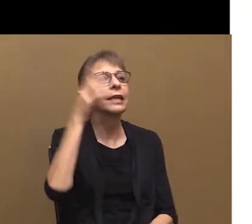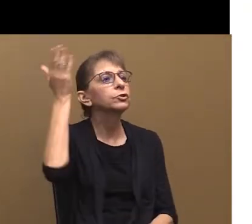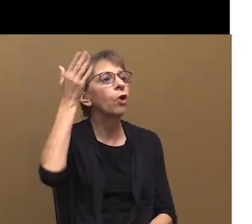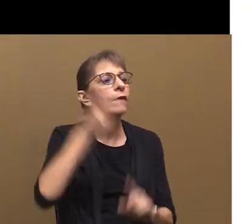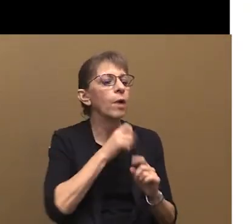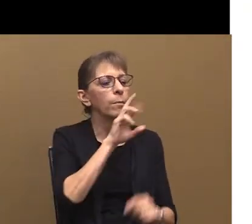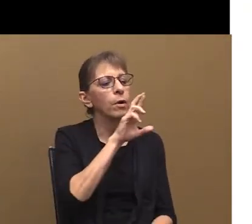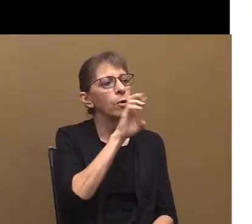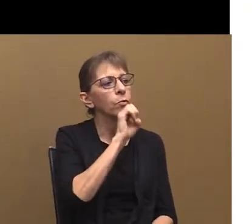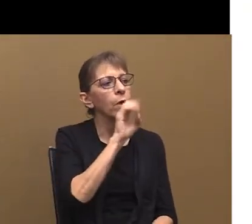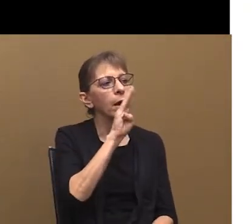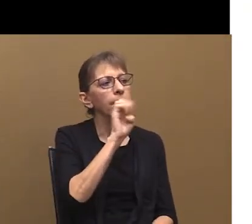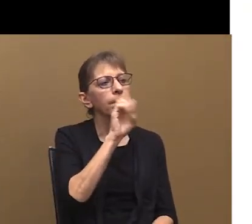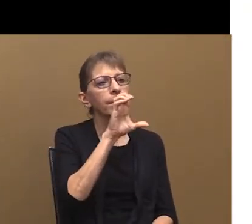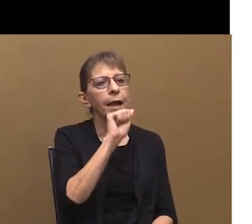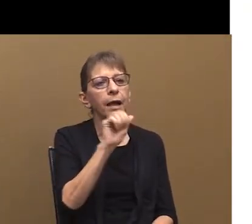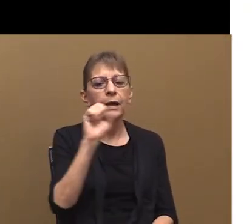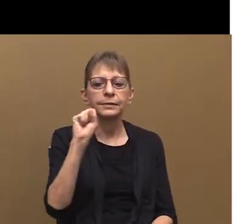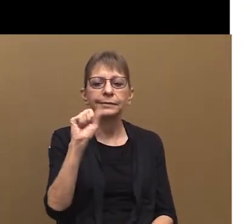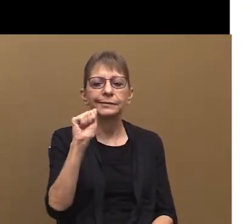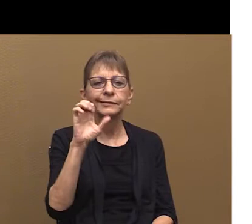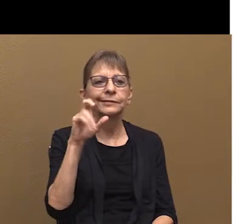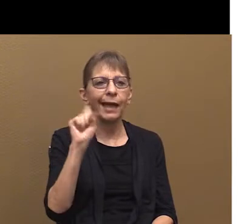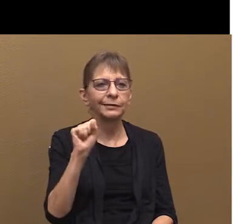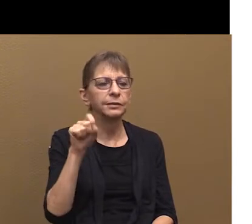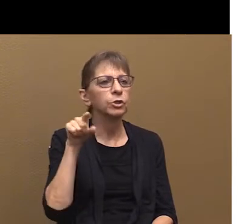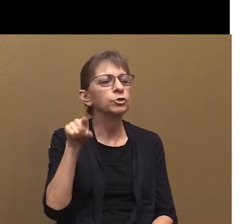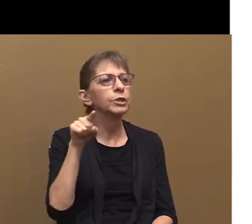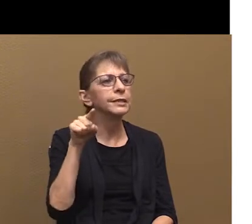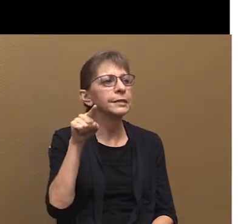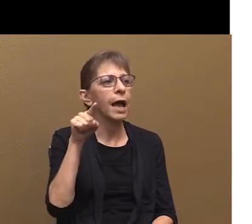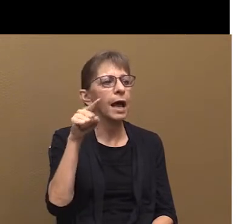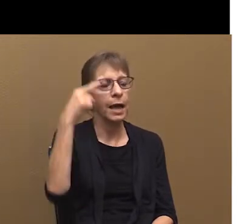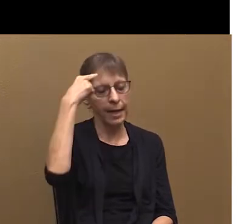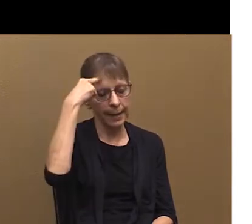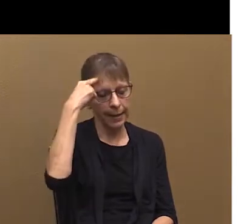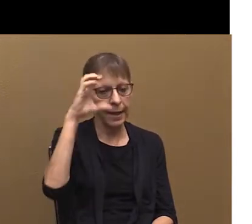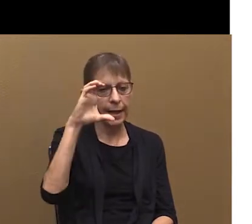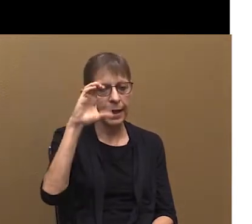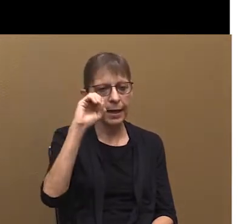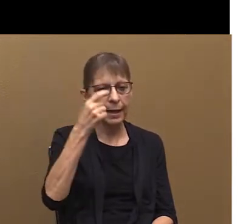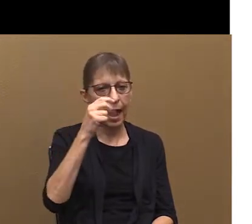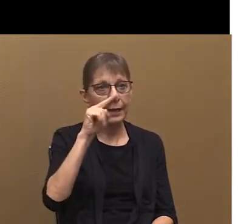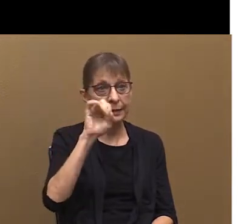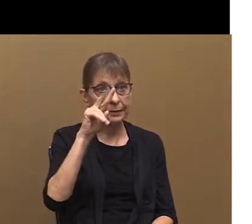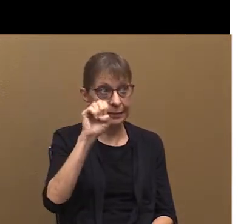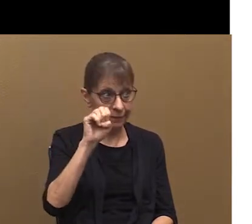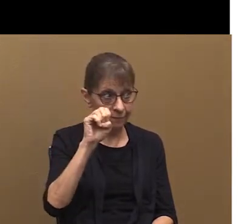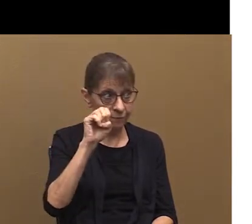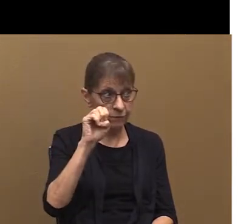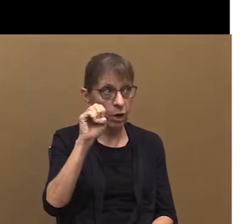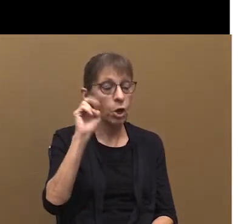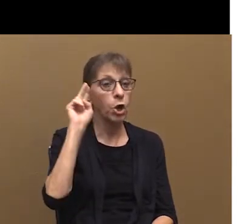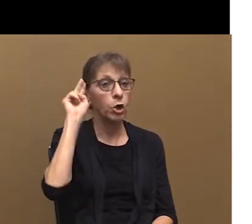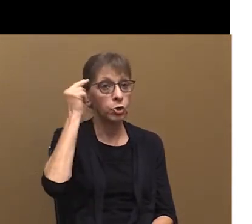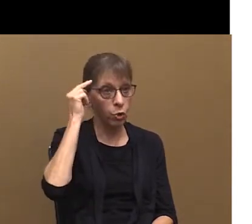from Rebecca Sachs, and she's a cognitive neuroscientist